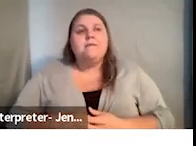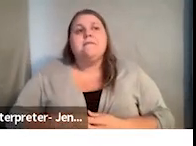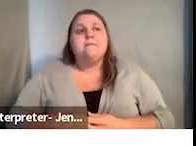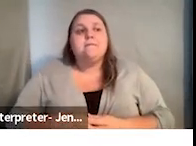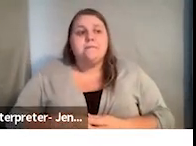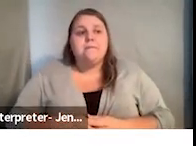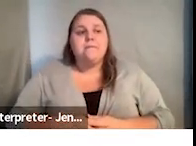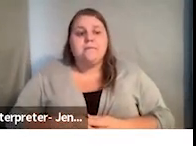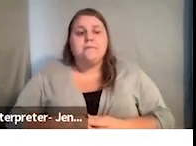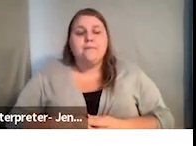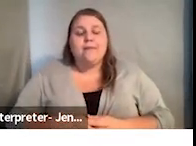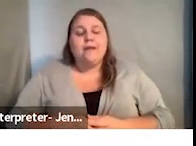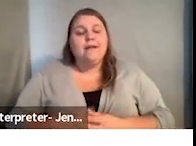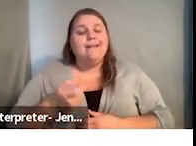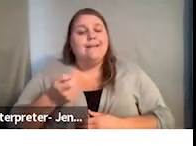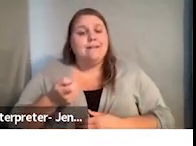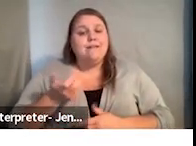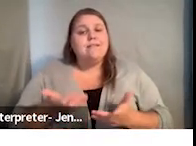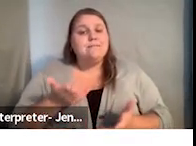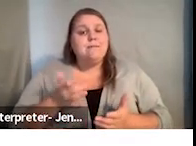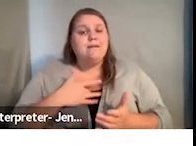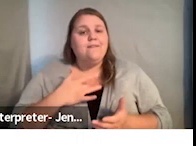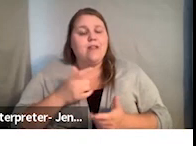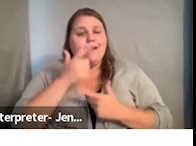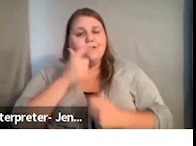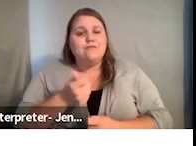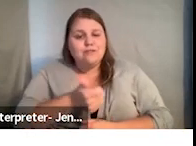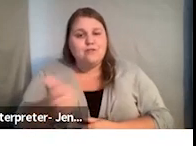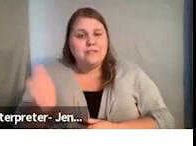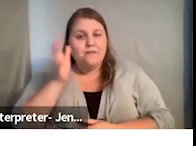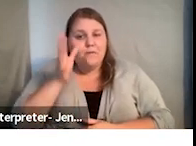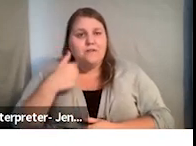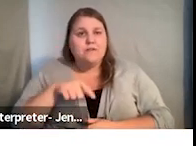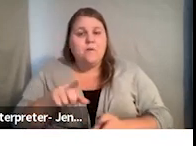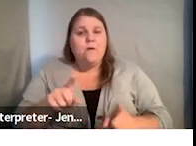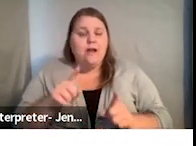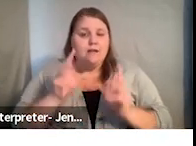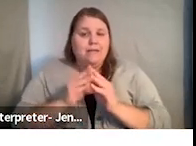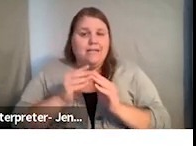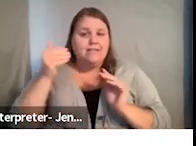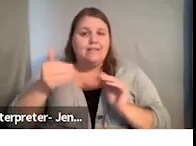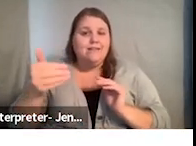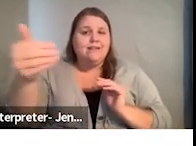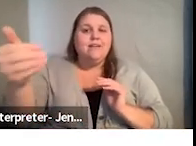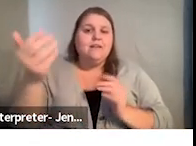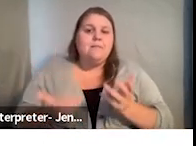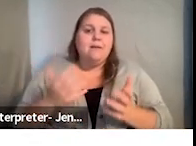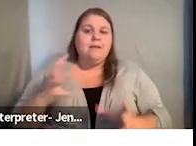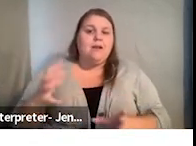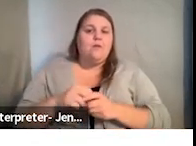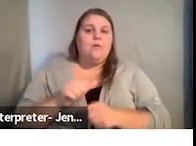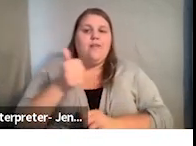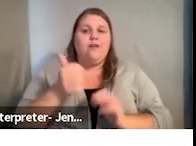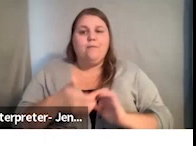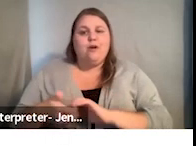think, those may be of continued interest to you. So as we meet in the future, we may want to include other